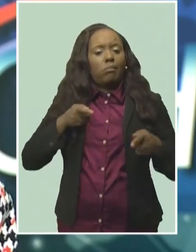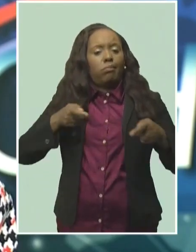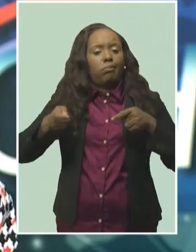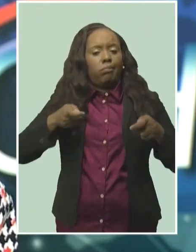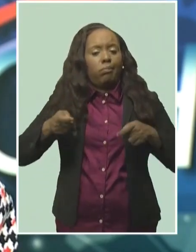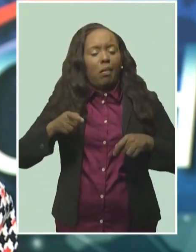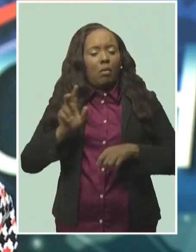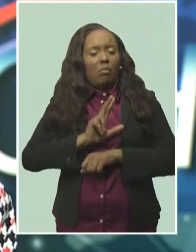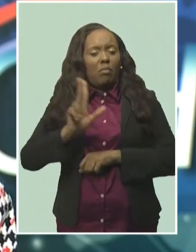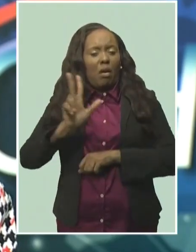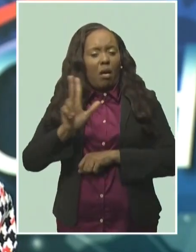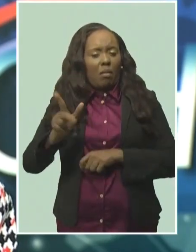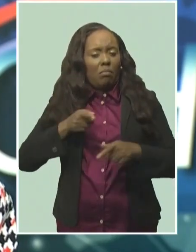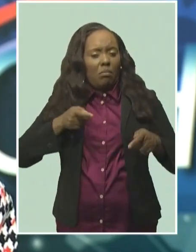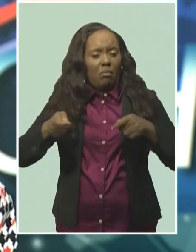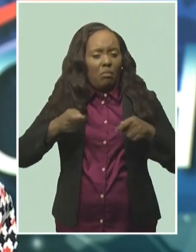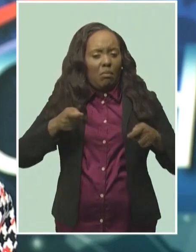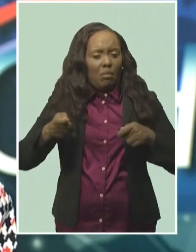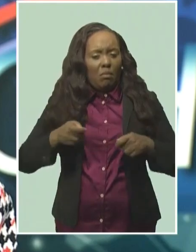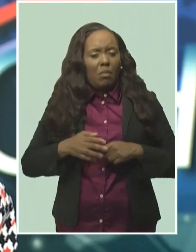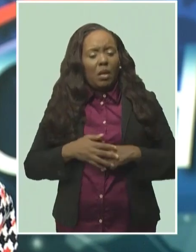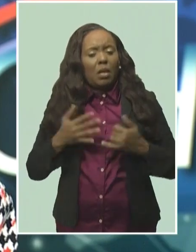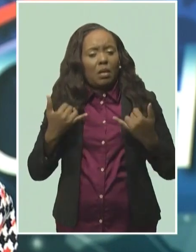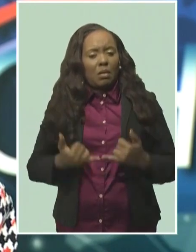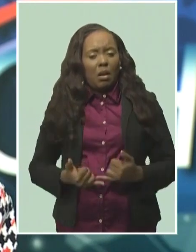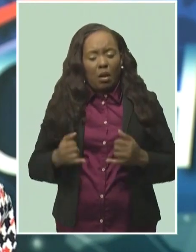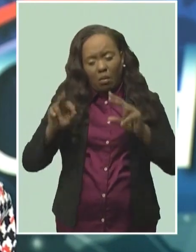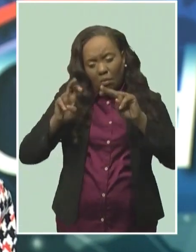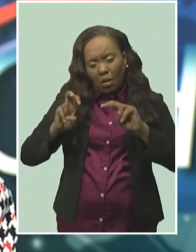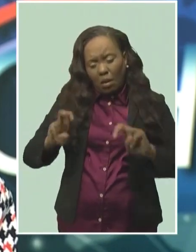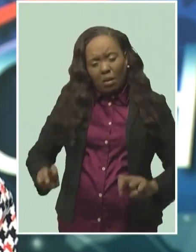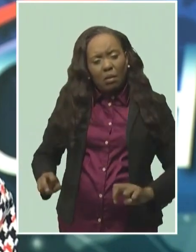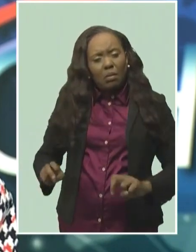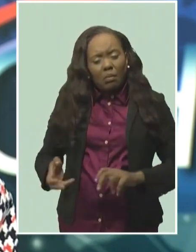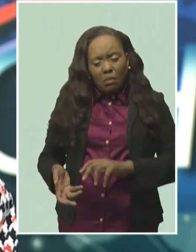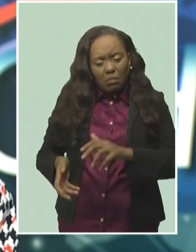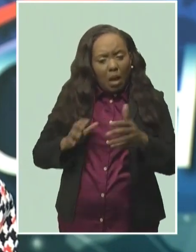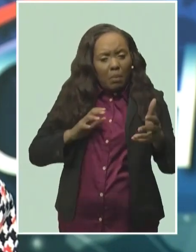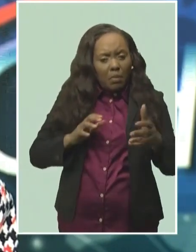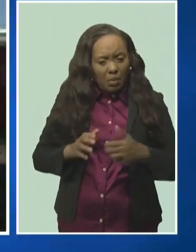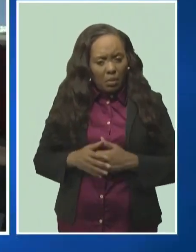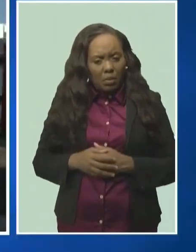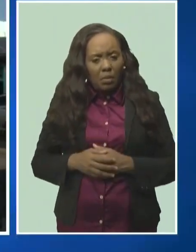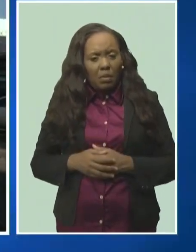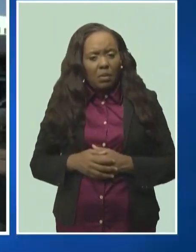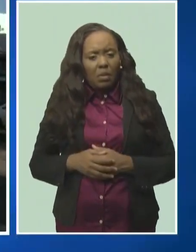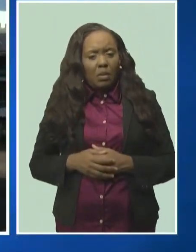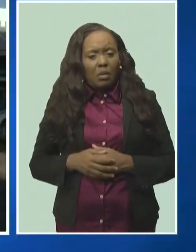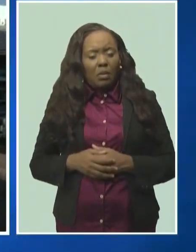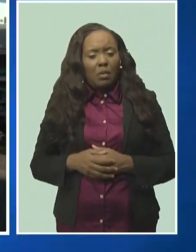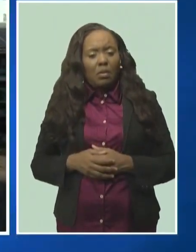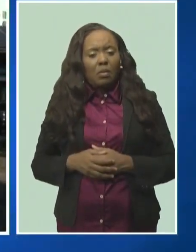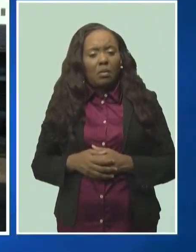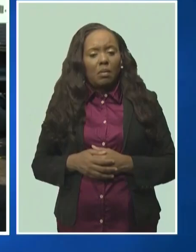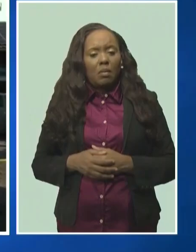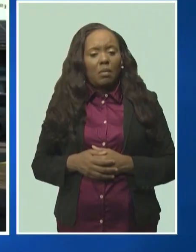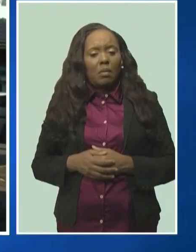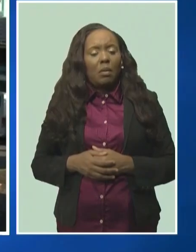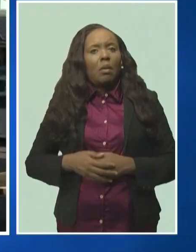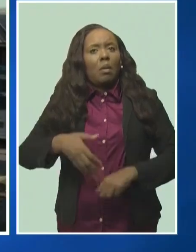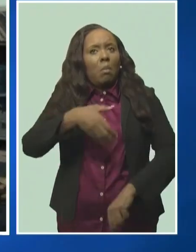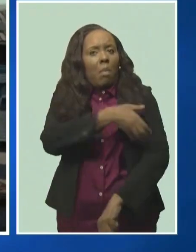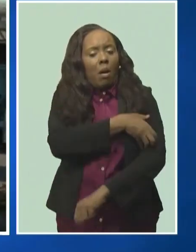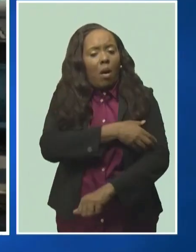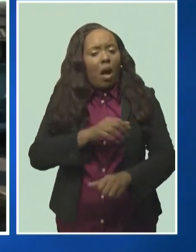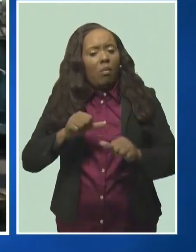blaze by about 3 p.m. and damage assessments are underway. Now, hospital officials say power supply across the hospital